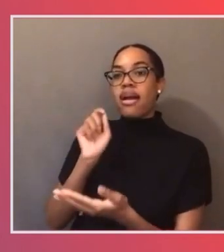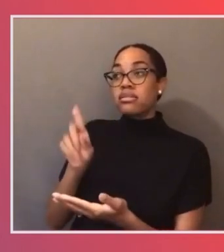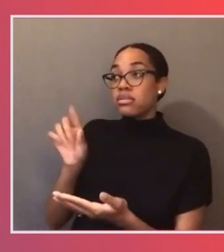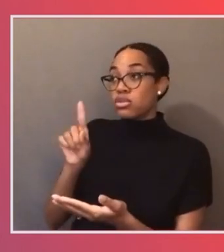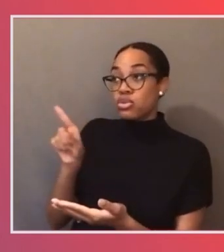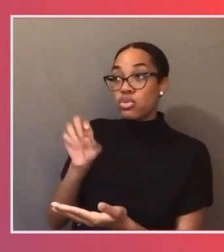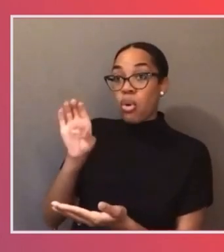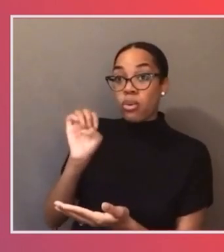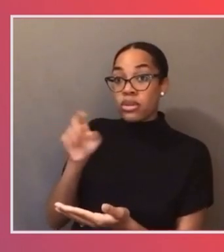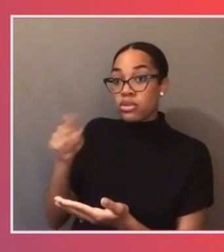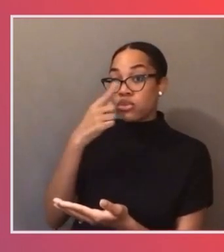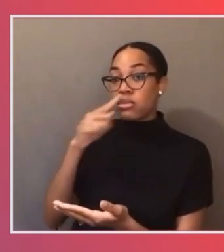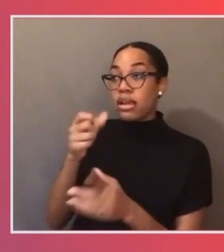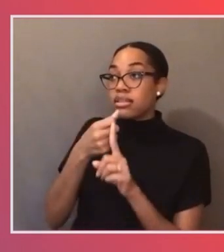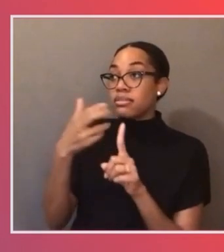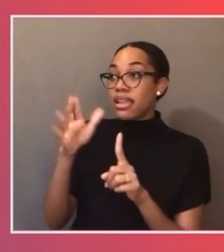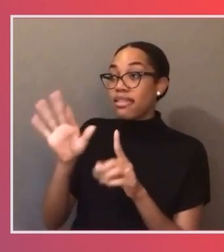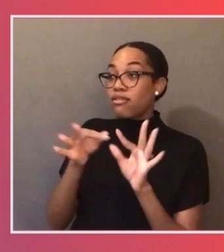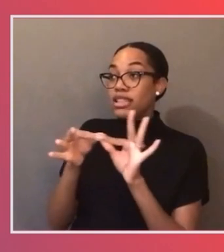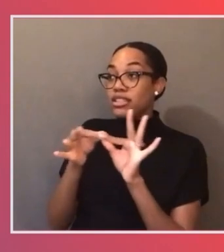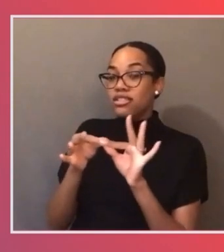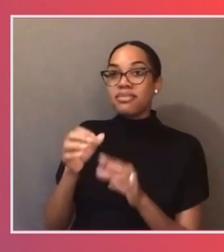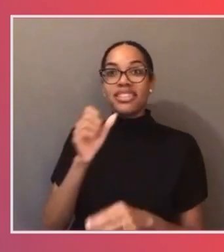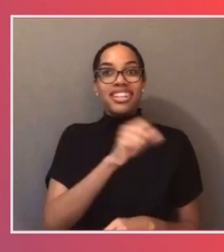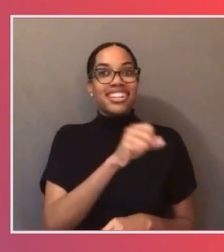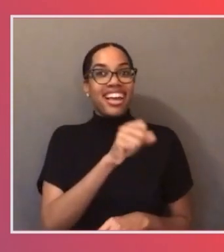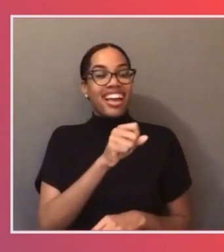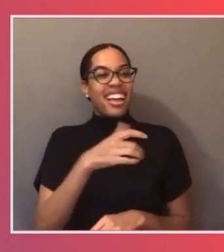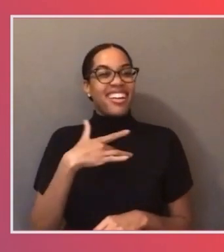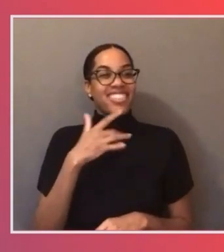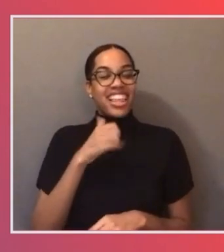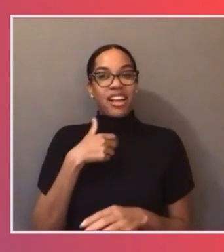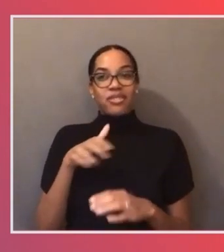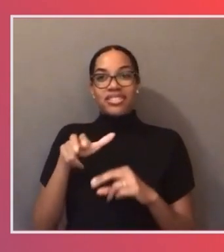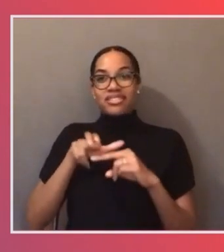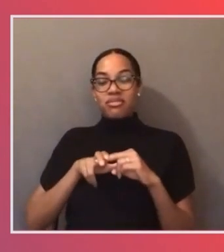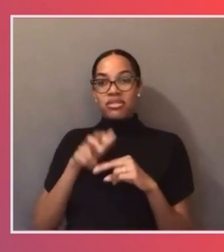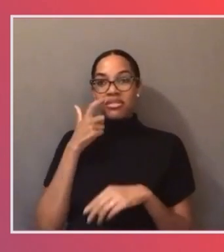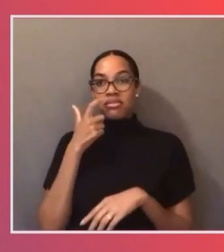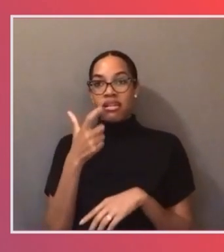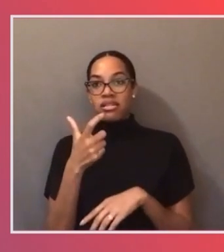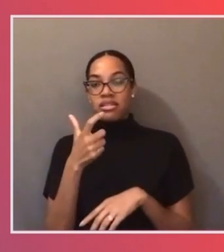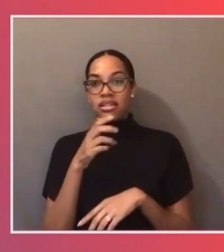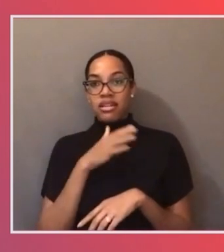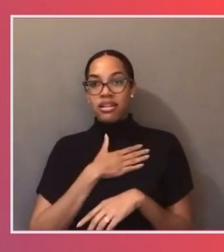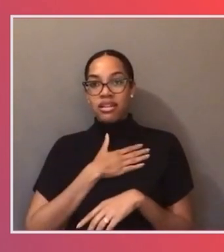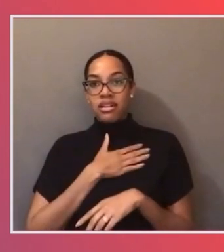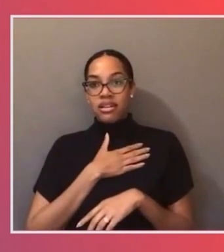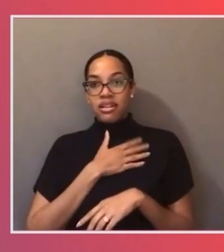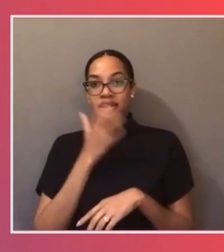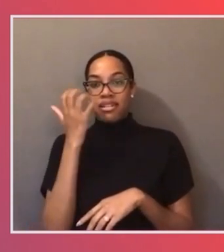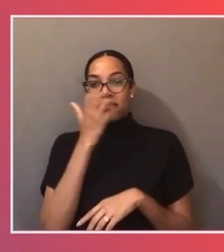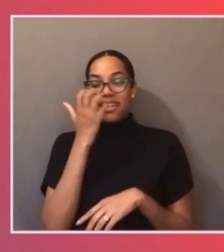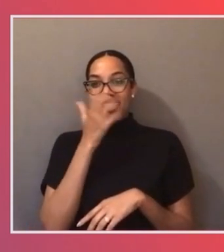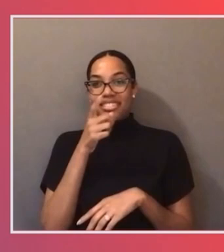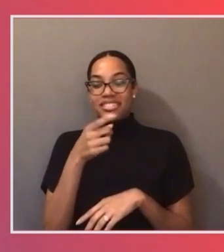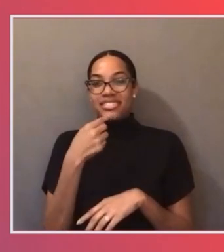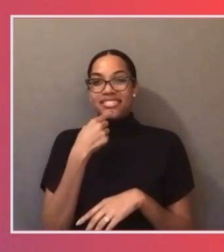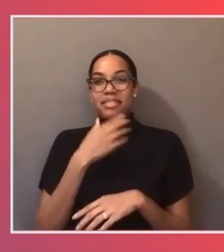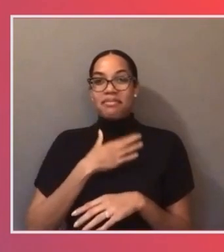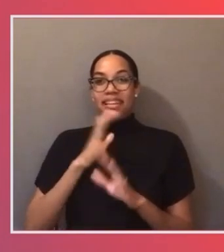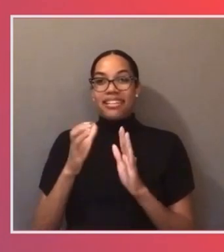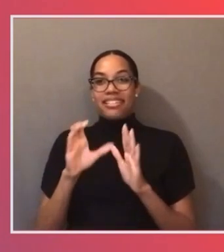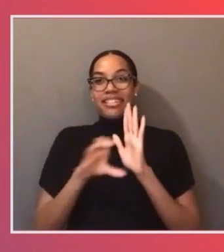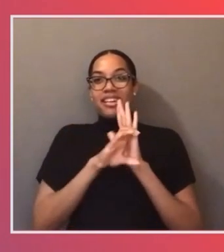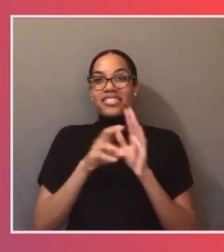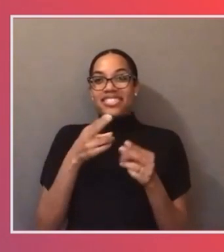was having an out-of-body experience, by the way. I was like really fanning over you right now.